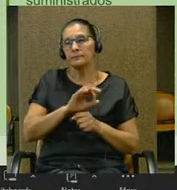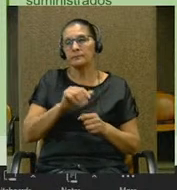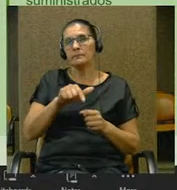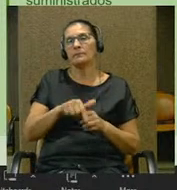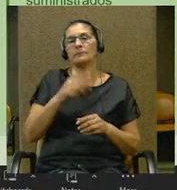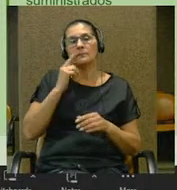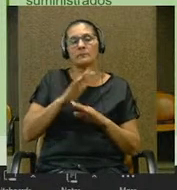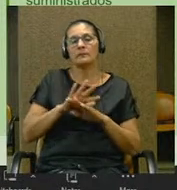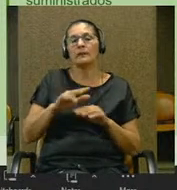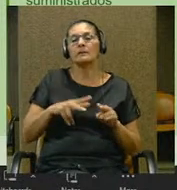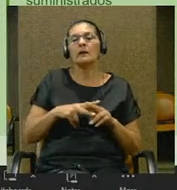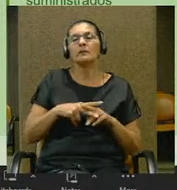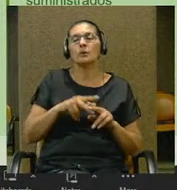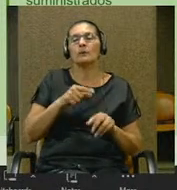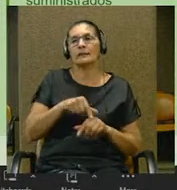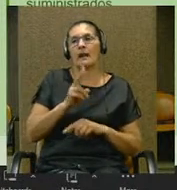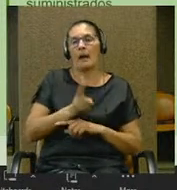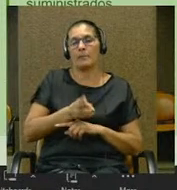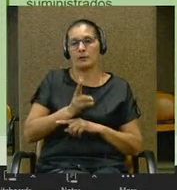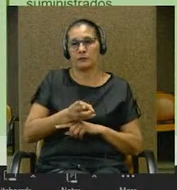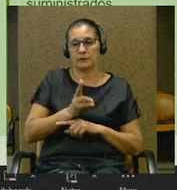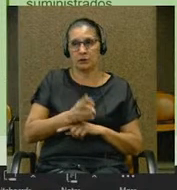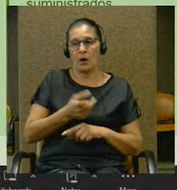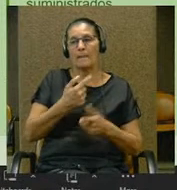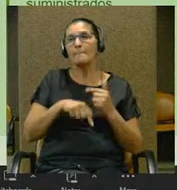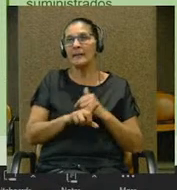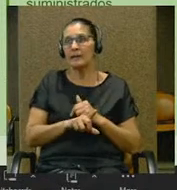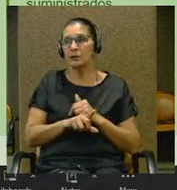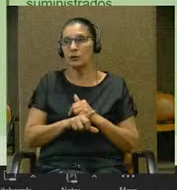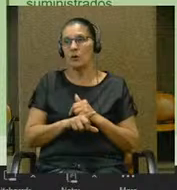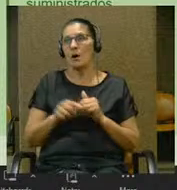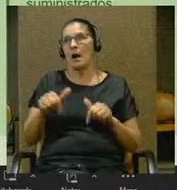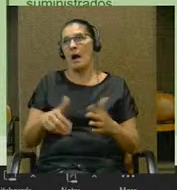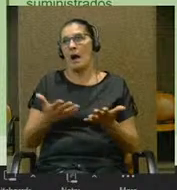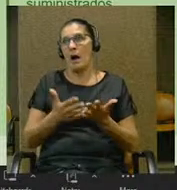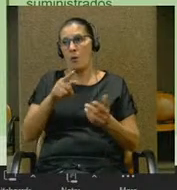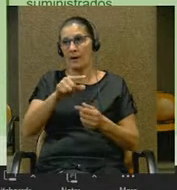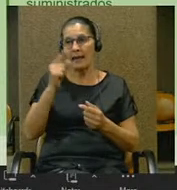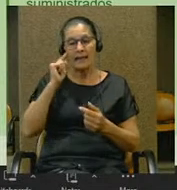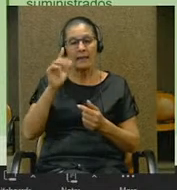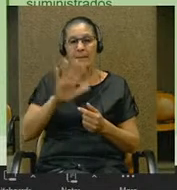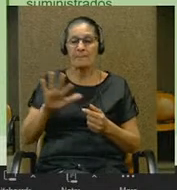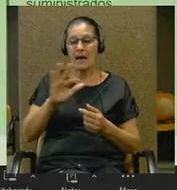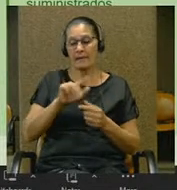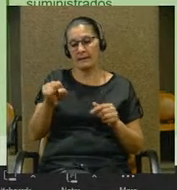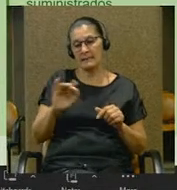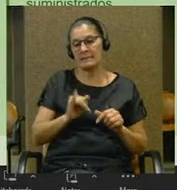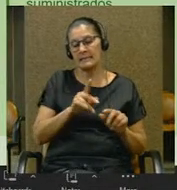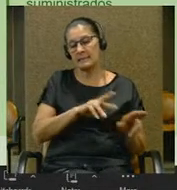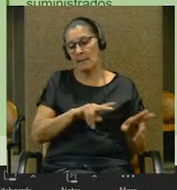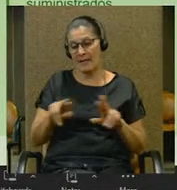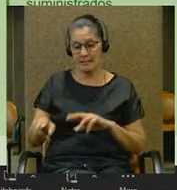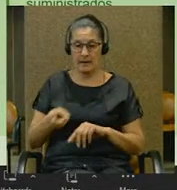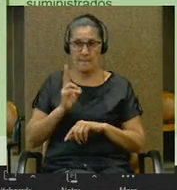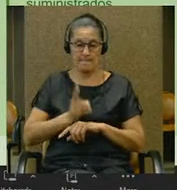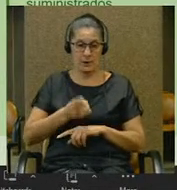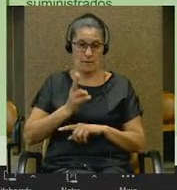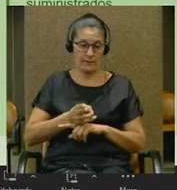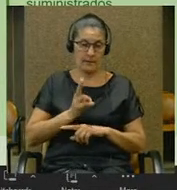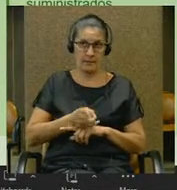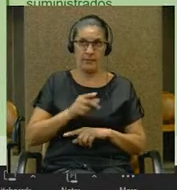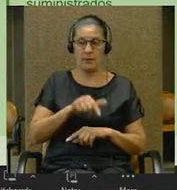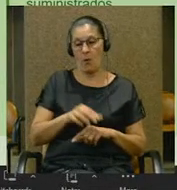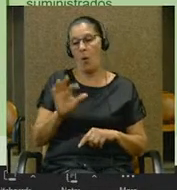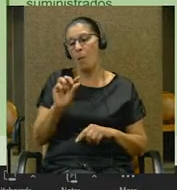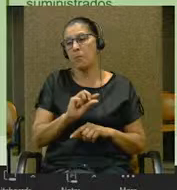some scenarios based on the interruption of the prohibition. But now let's imagine that the prohibition